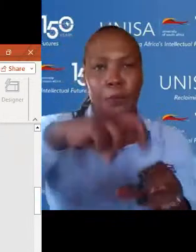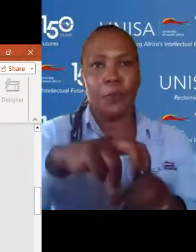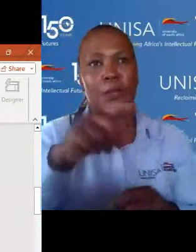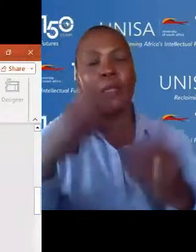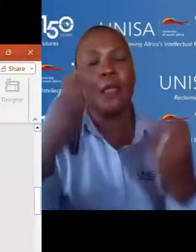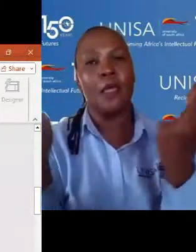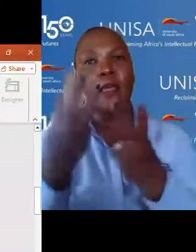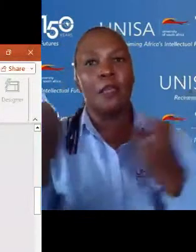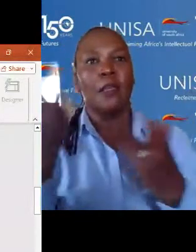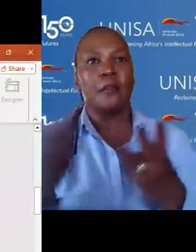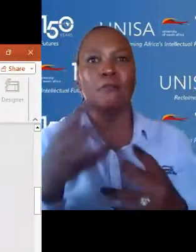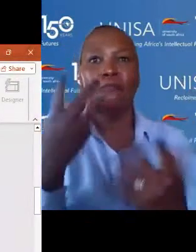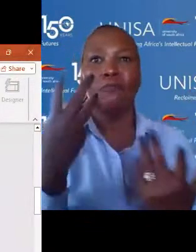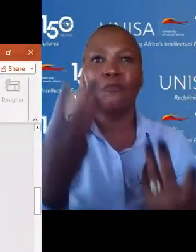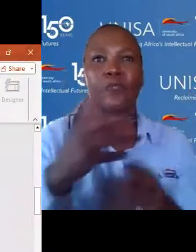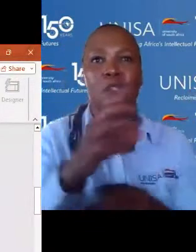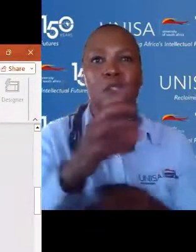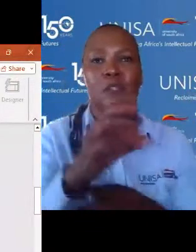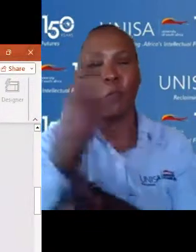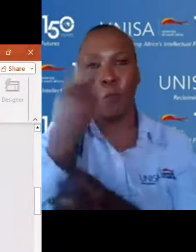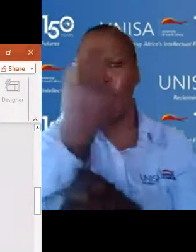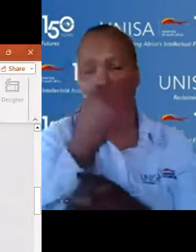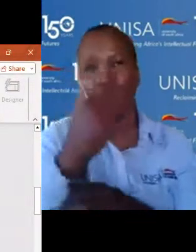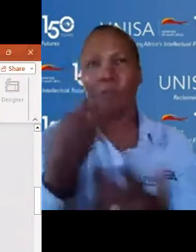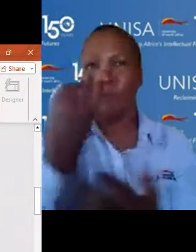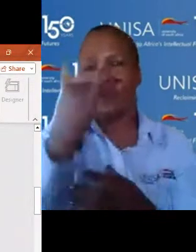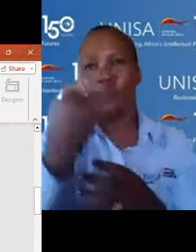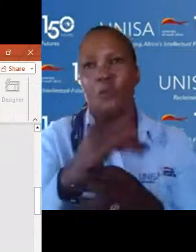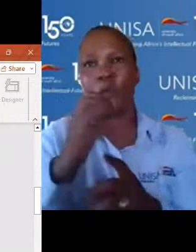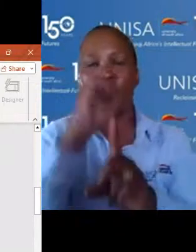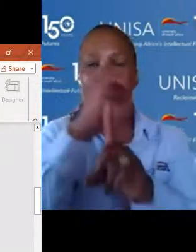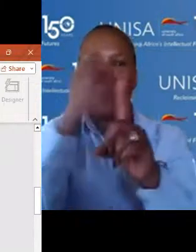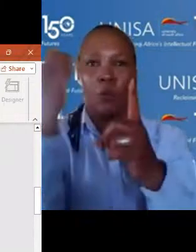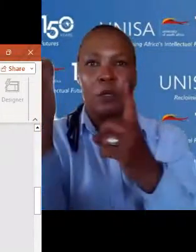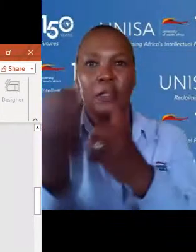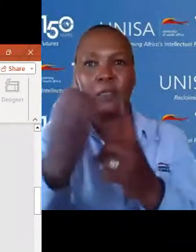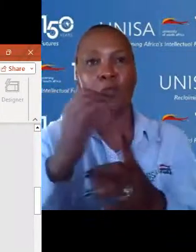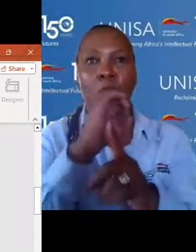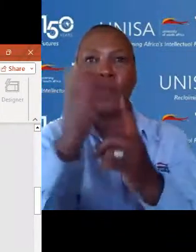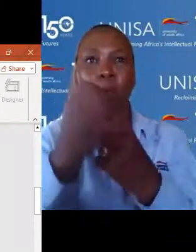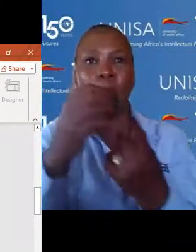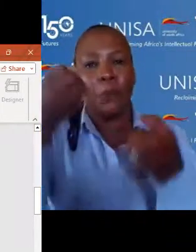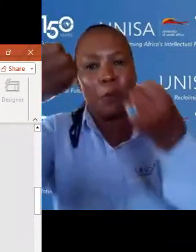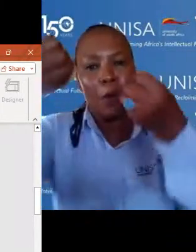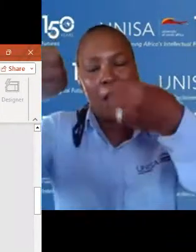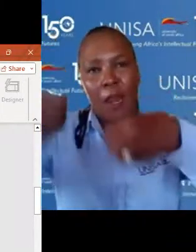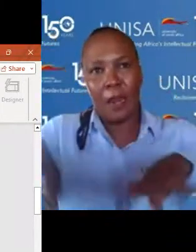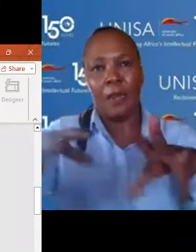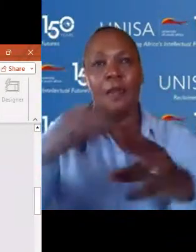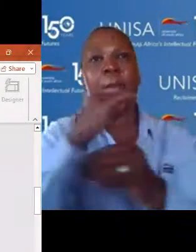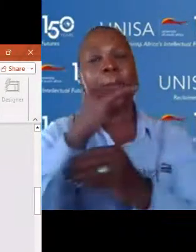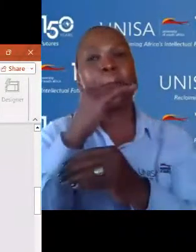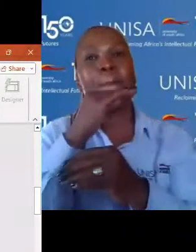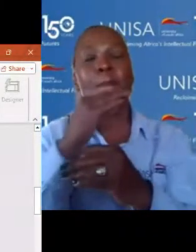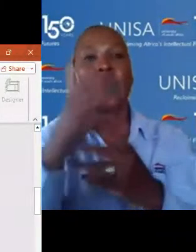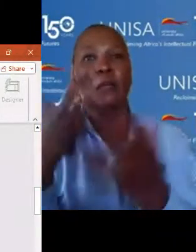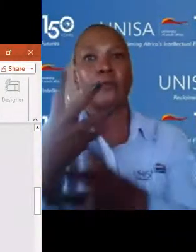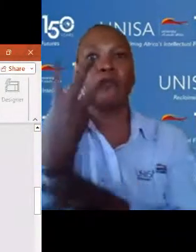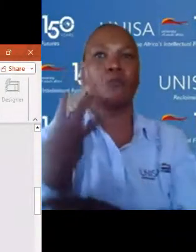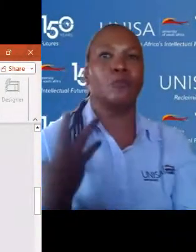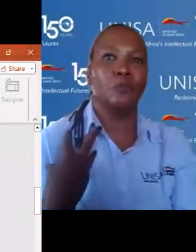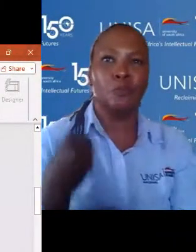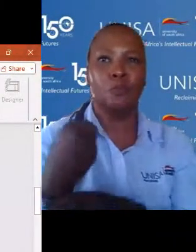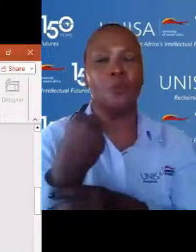candidates for orientation and mobility. When you become disoriented in brightly lit or poorly lit areas, okay,